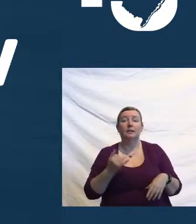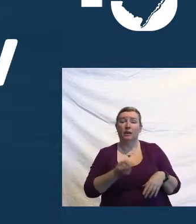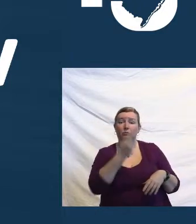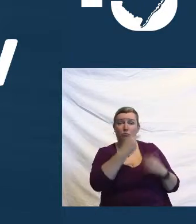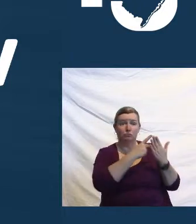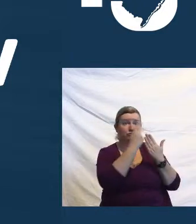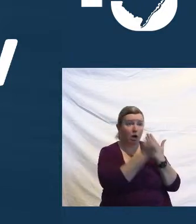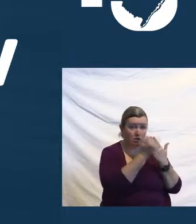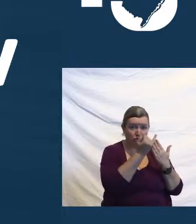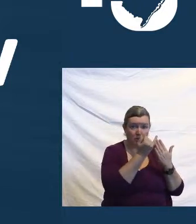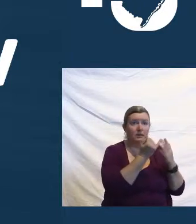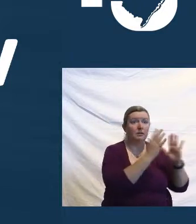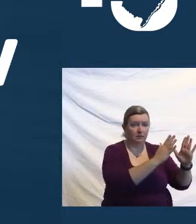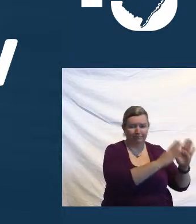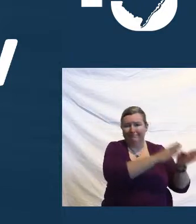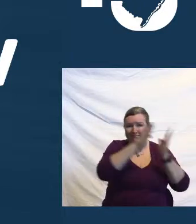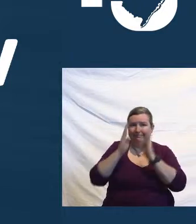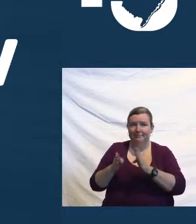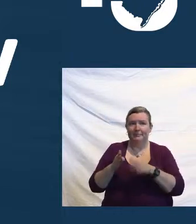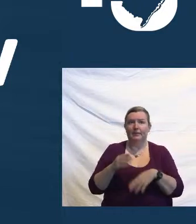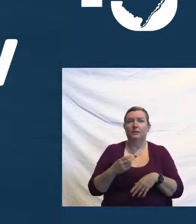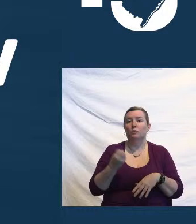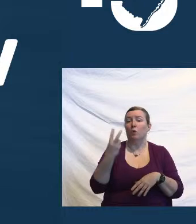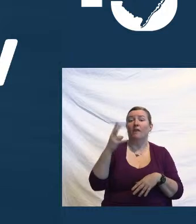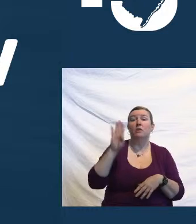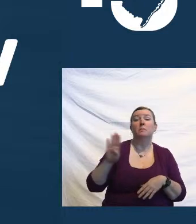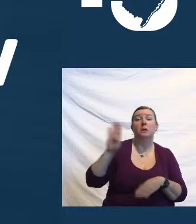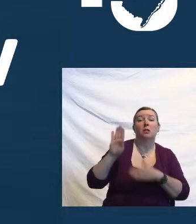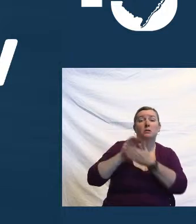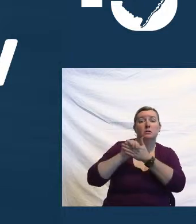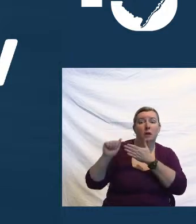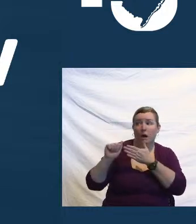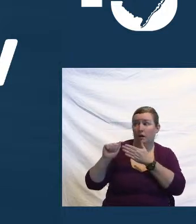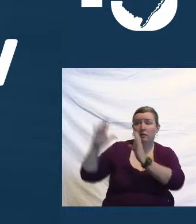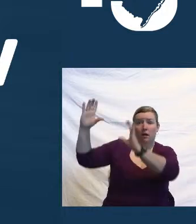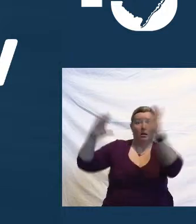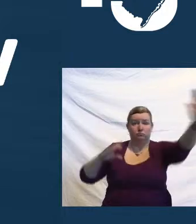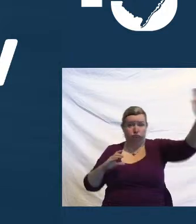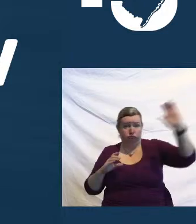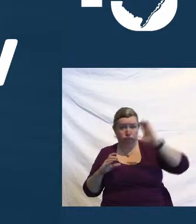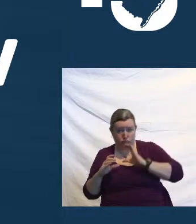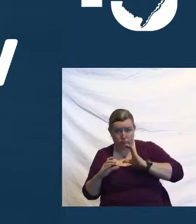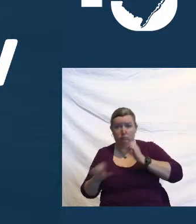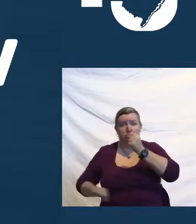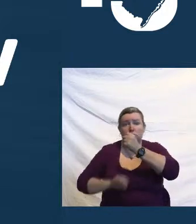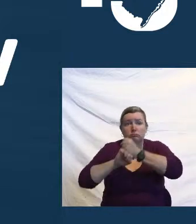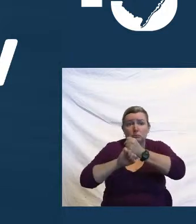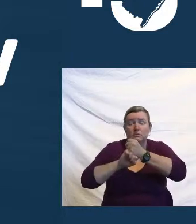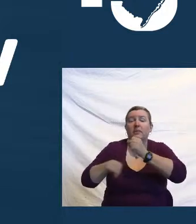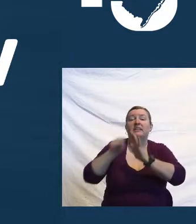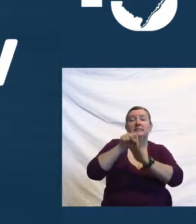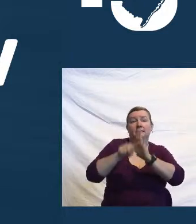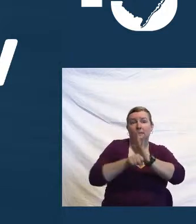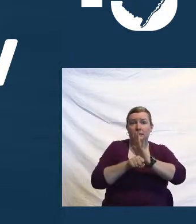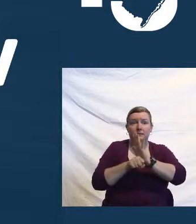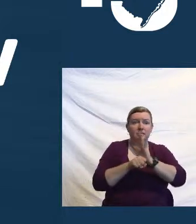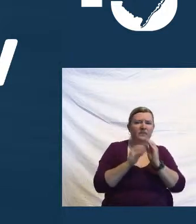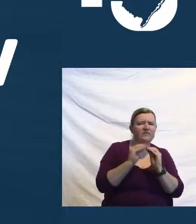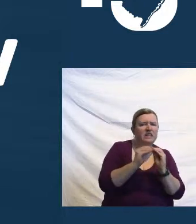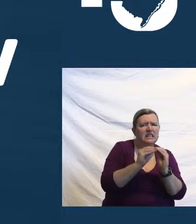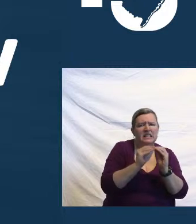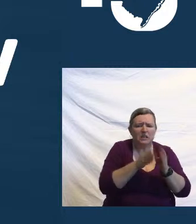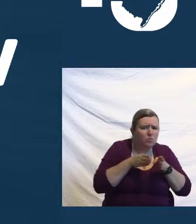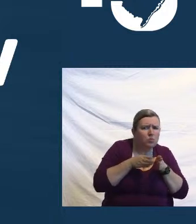billion that New Jersey is now set to receive to give our state the safe, modern, and reliable infrastructure our economic